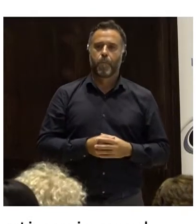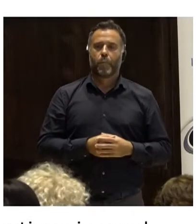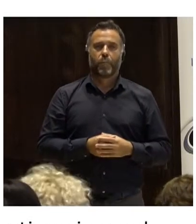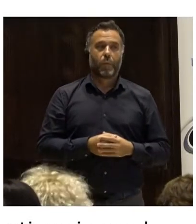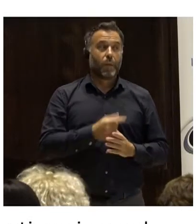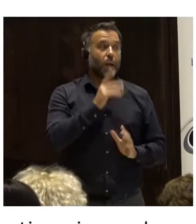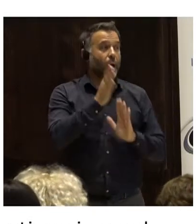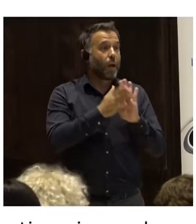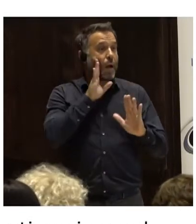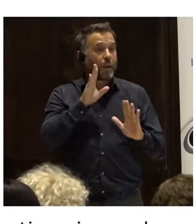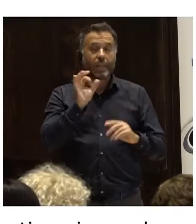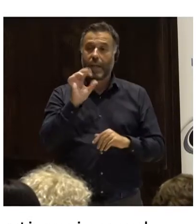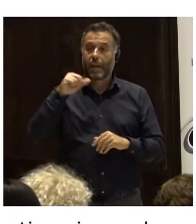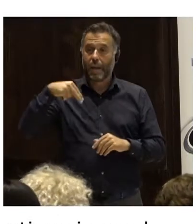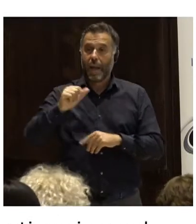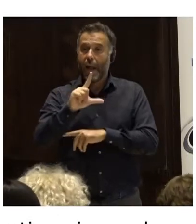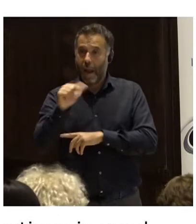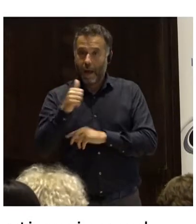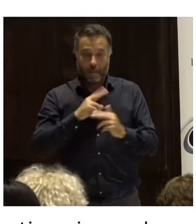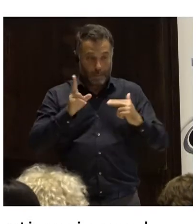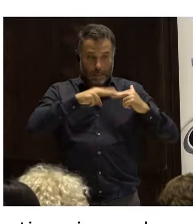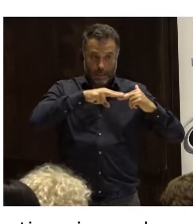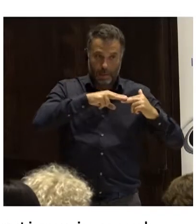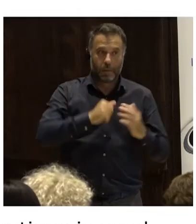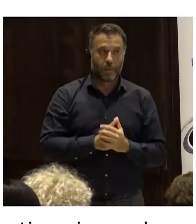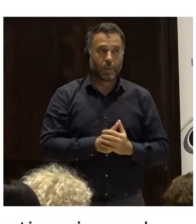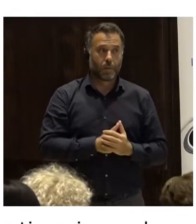about this. We had some